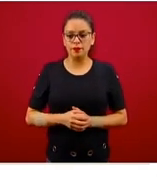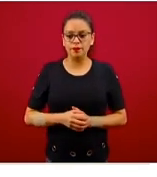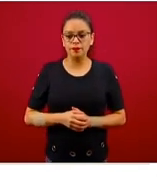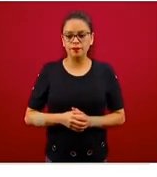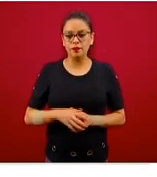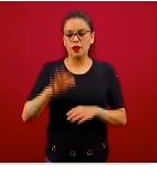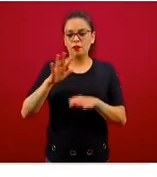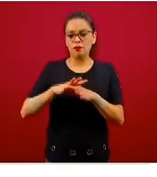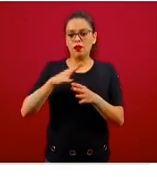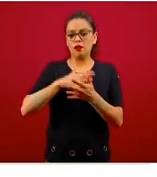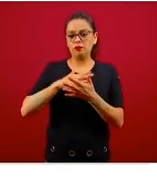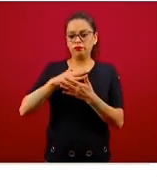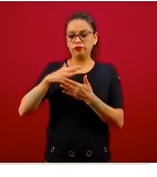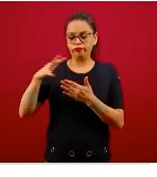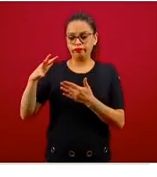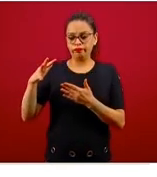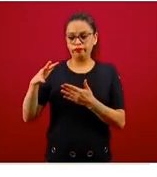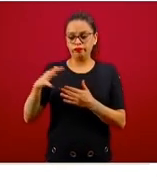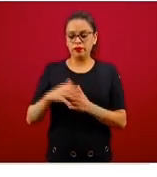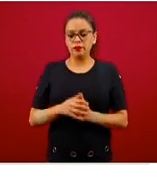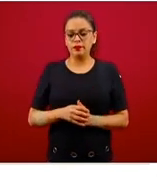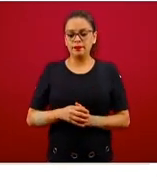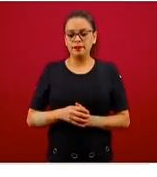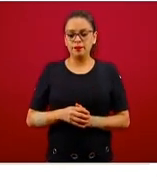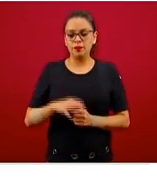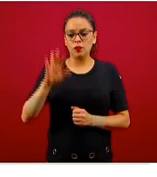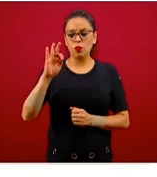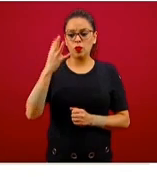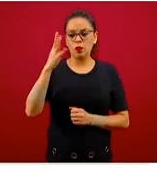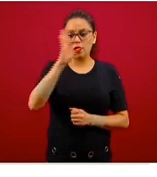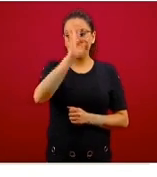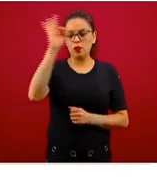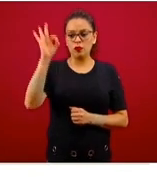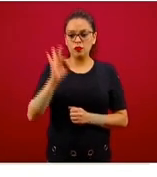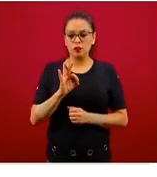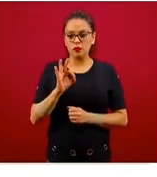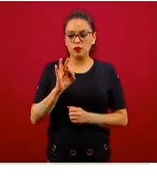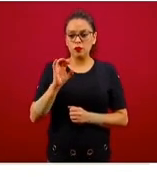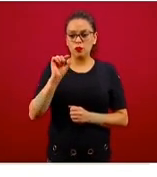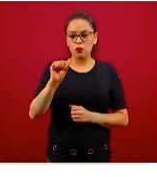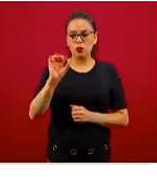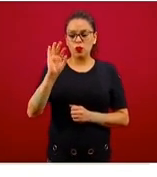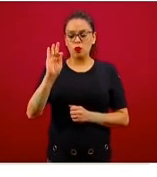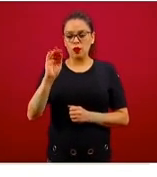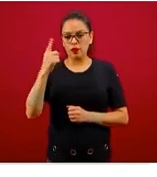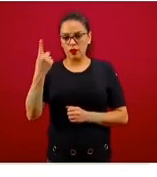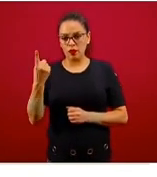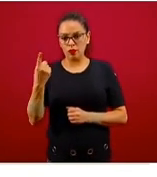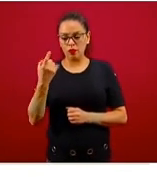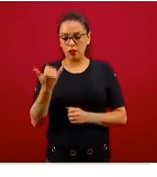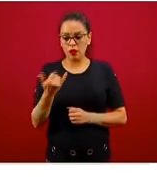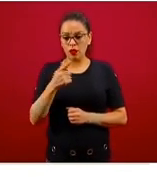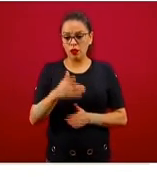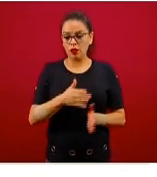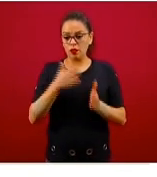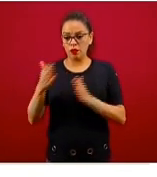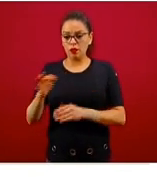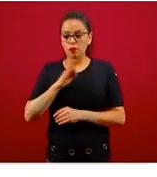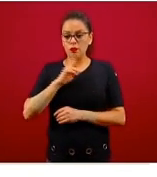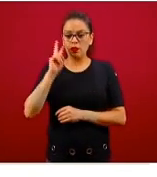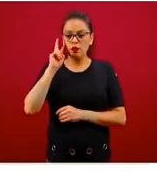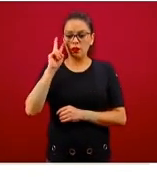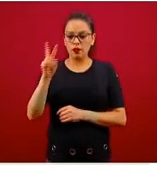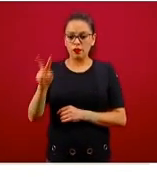rate has gone up in Mexico City. It is now at 60%. Y bueno, pueden followed ustedes by ver Baja California with a el